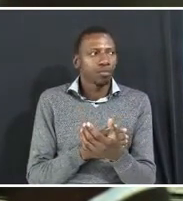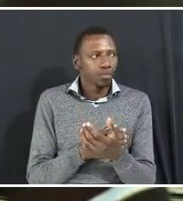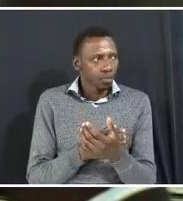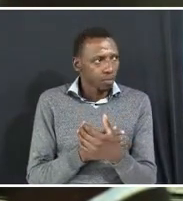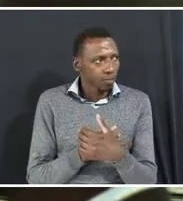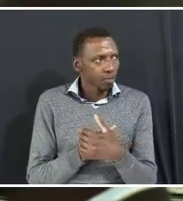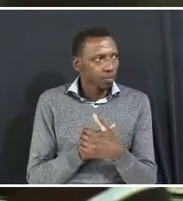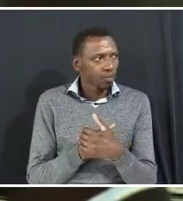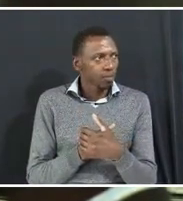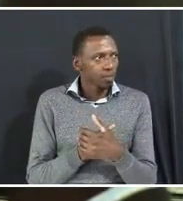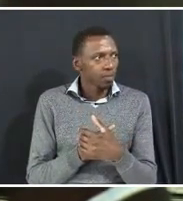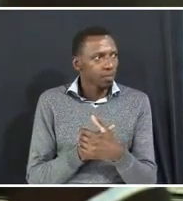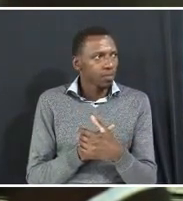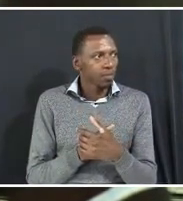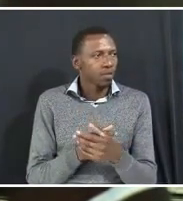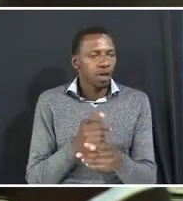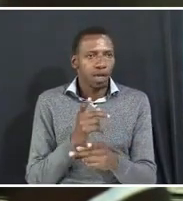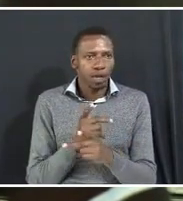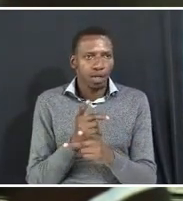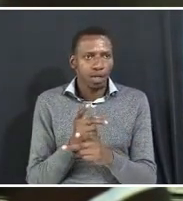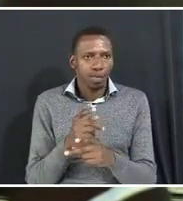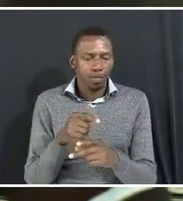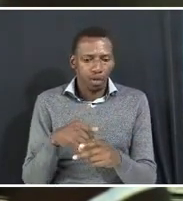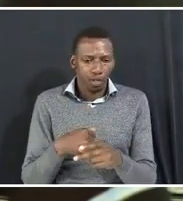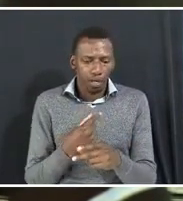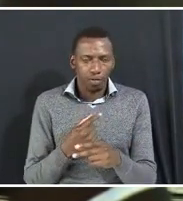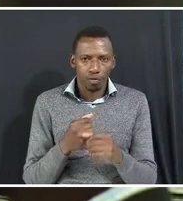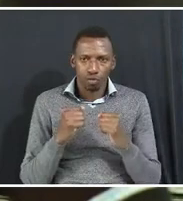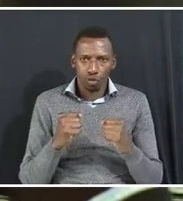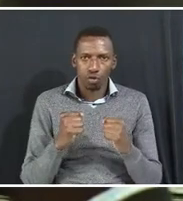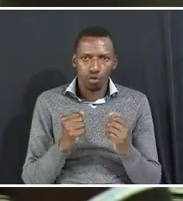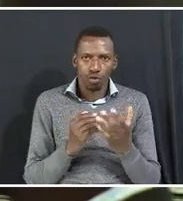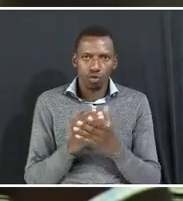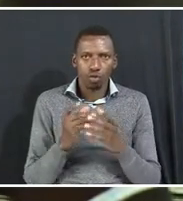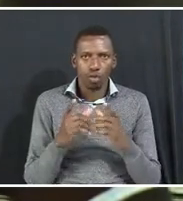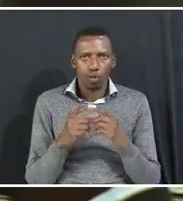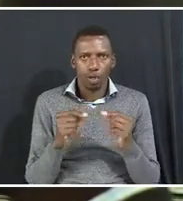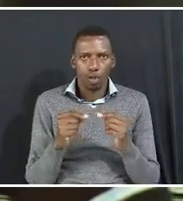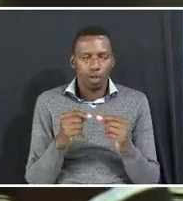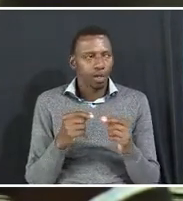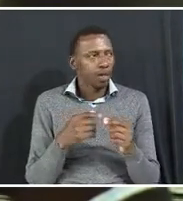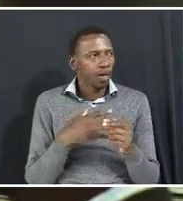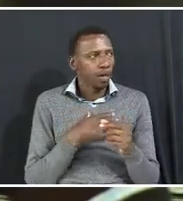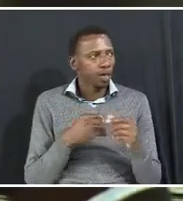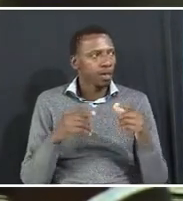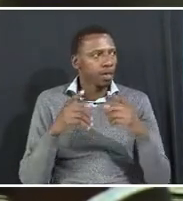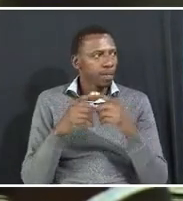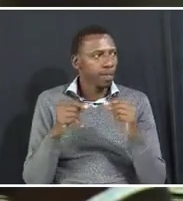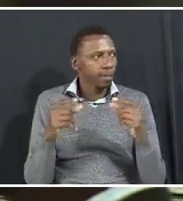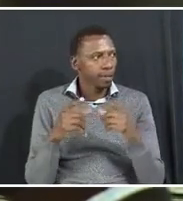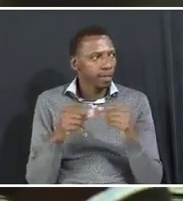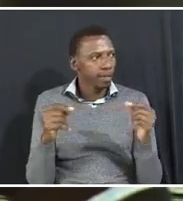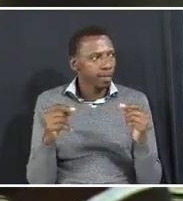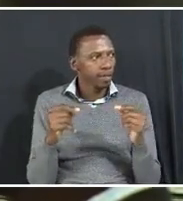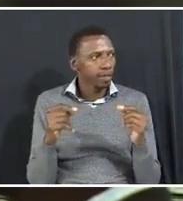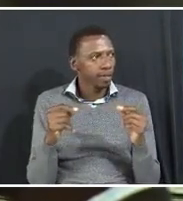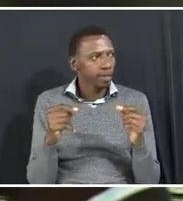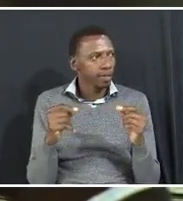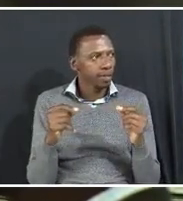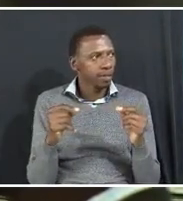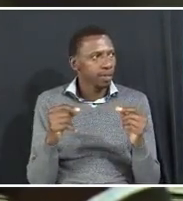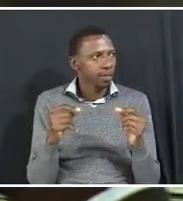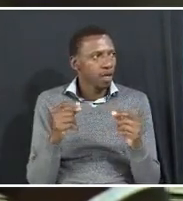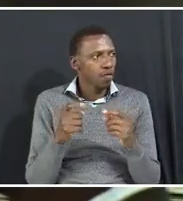mm, and keeping oneself unspotted from the world. Na message yenyewe pia iko echoed kule Matthew ambapo tulikuwa